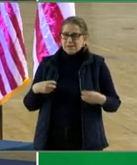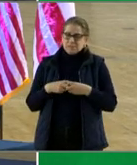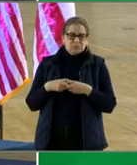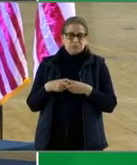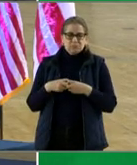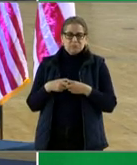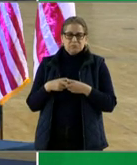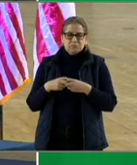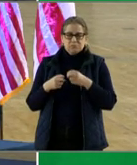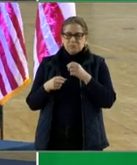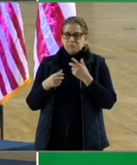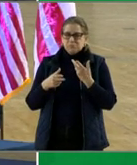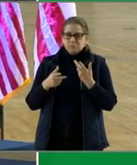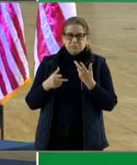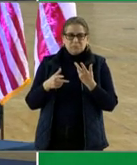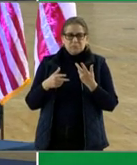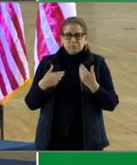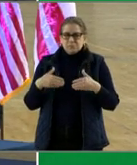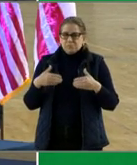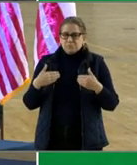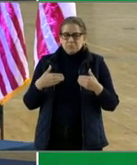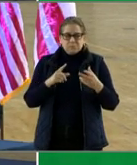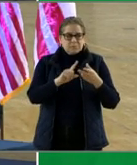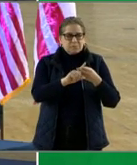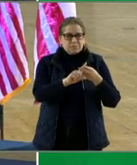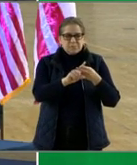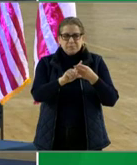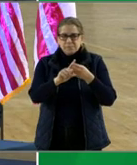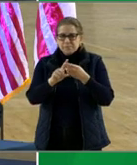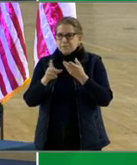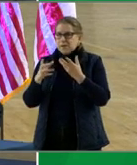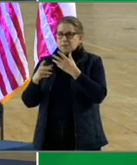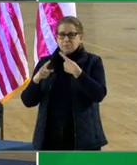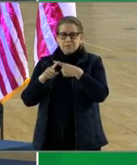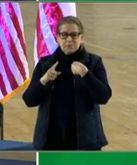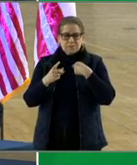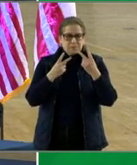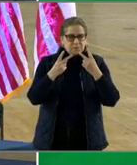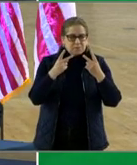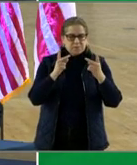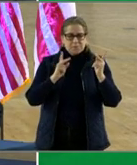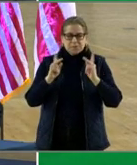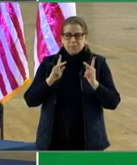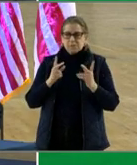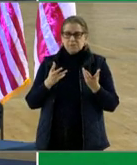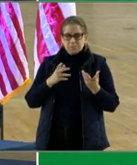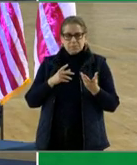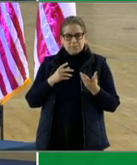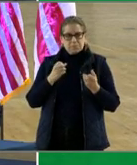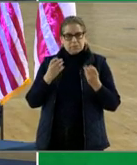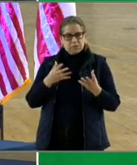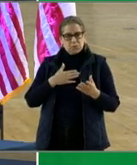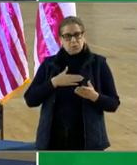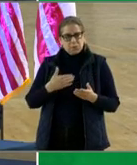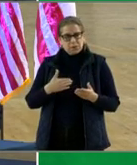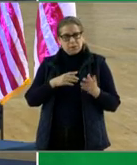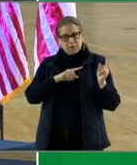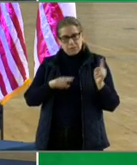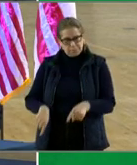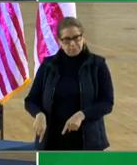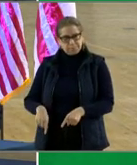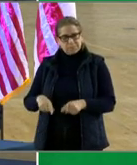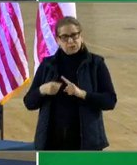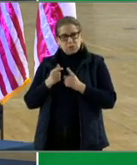really working hard to try to get those commitments to be in D.C. for the surge. Mr.